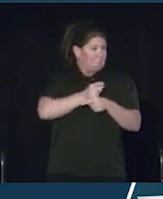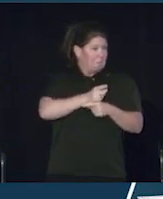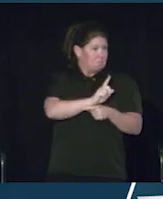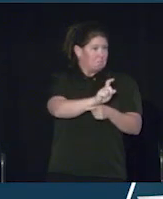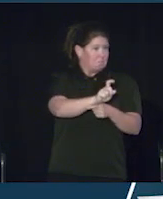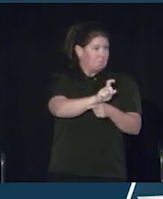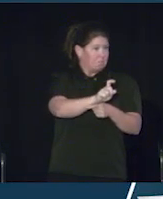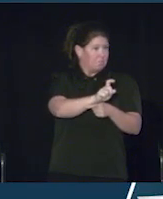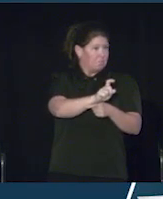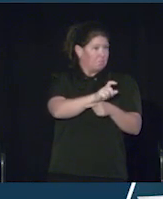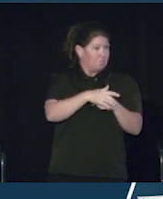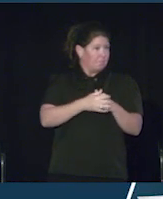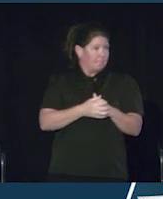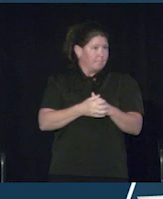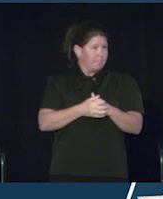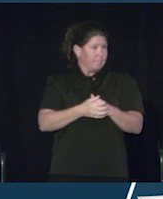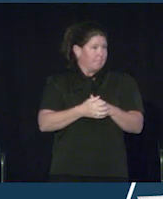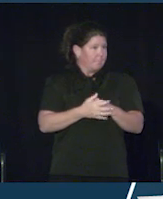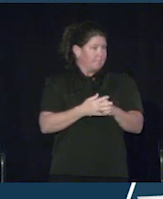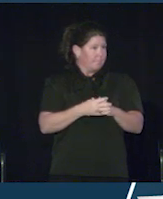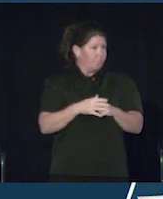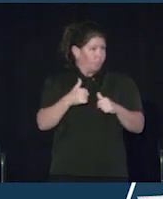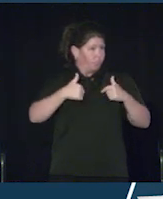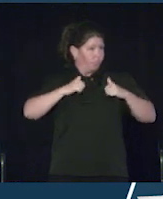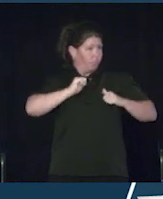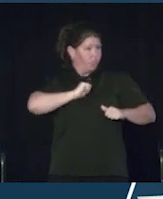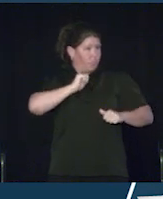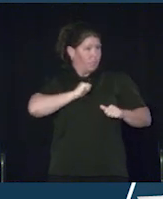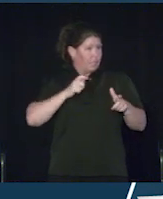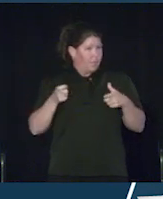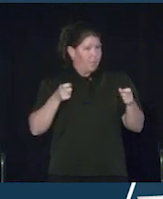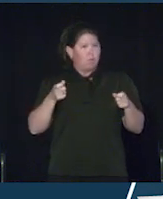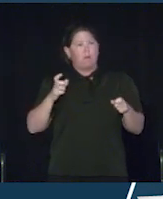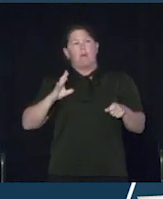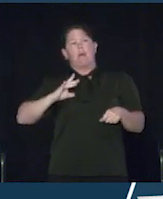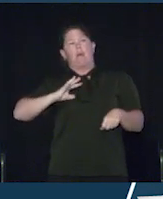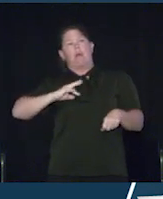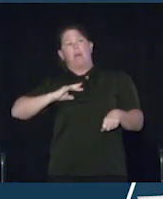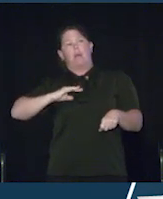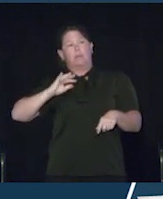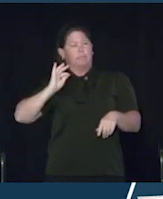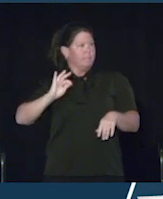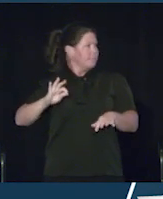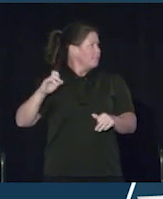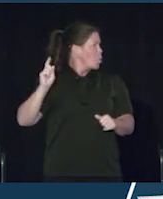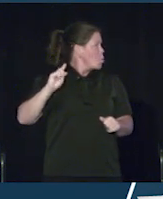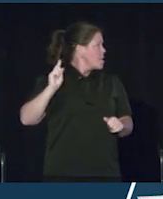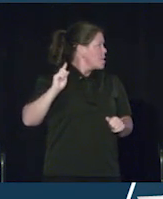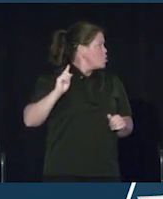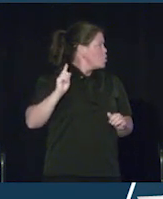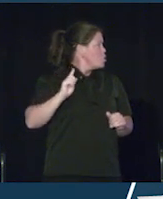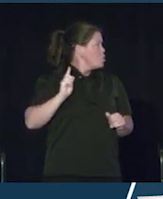you go. No? I can do it? Oh, where?